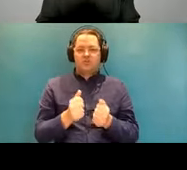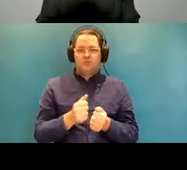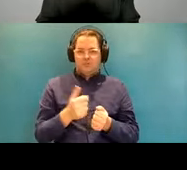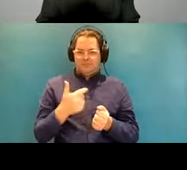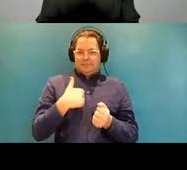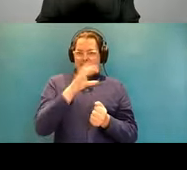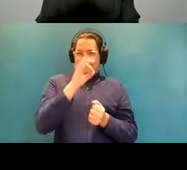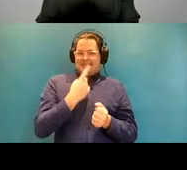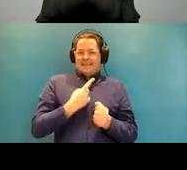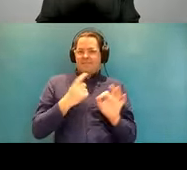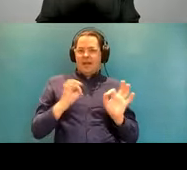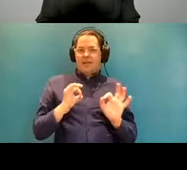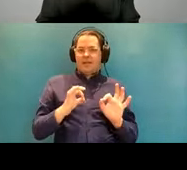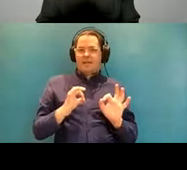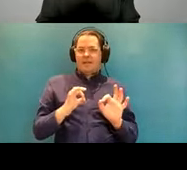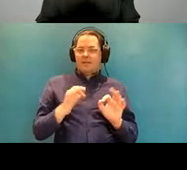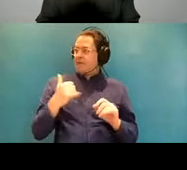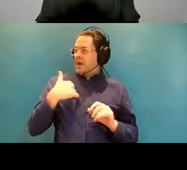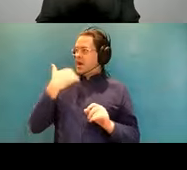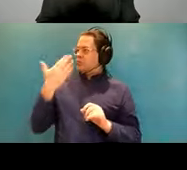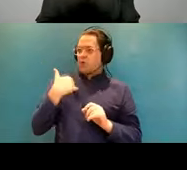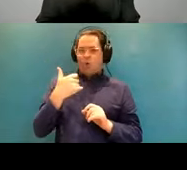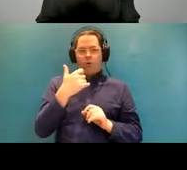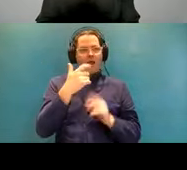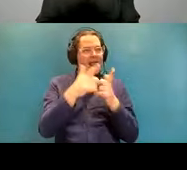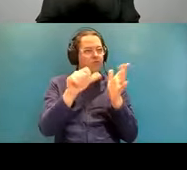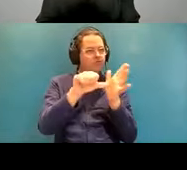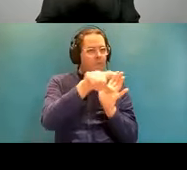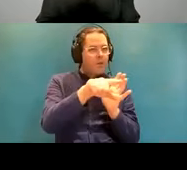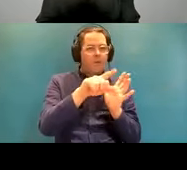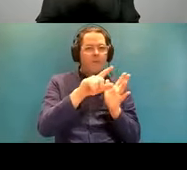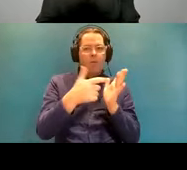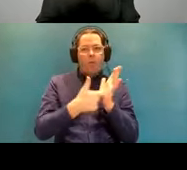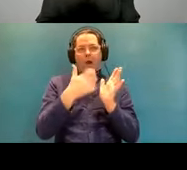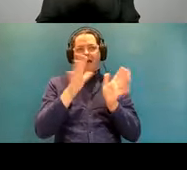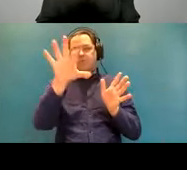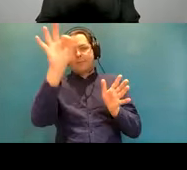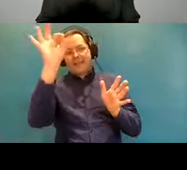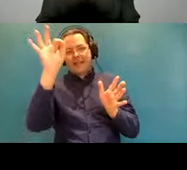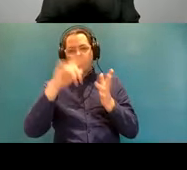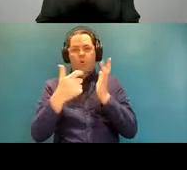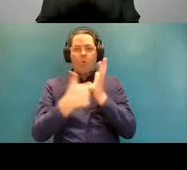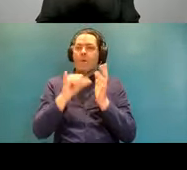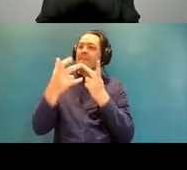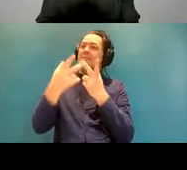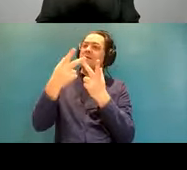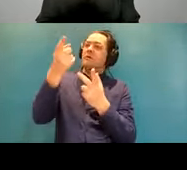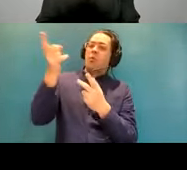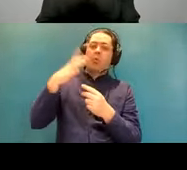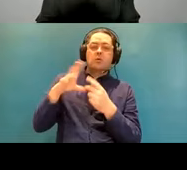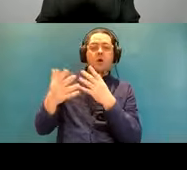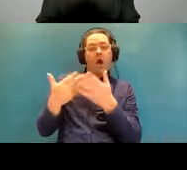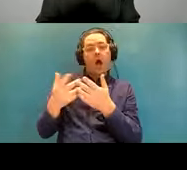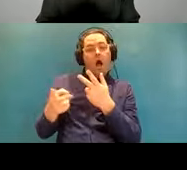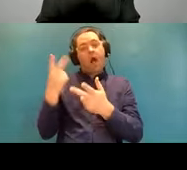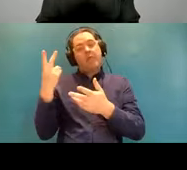might not realize that I need to pick a language, or that there is a language problem, or that there are people out there who might want other languages, because my path will